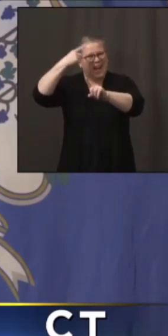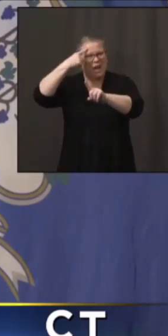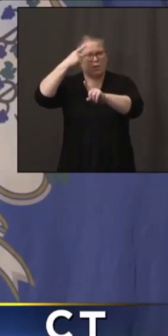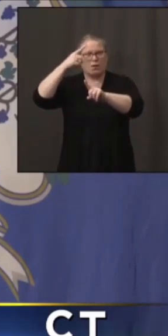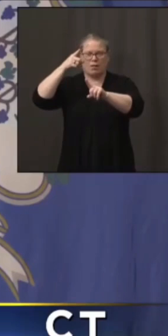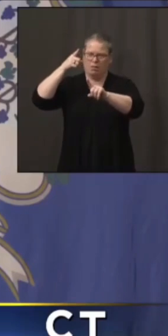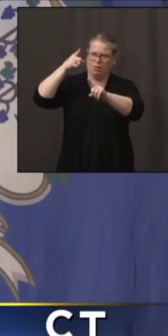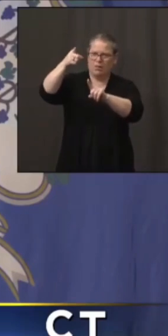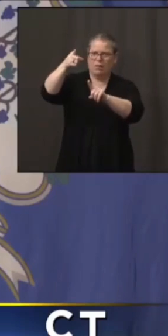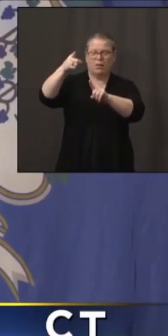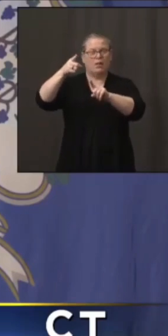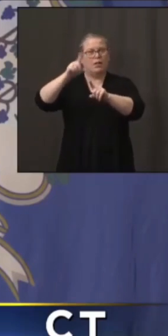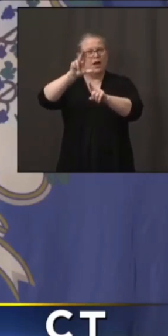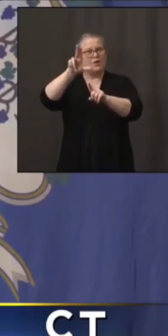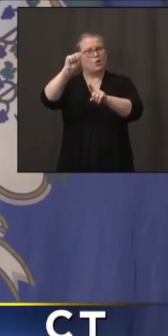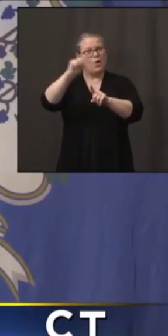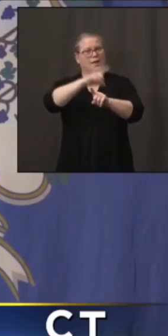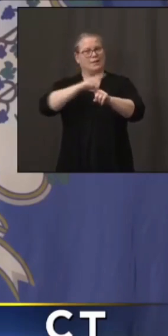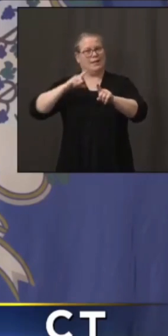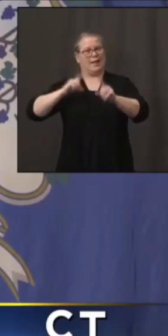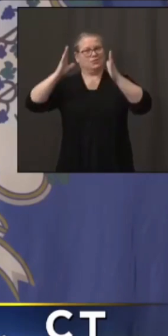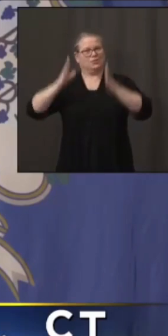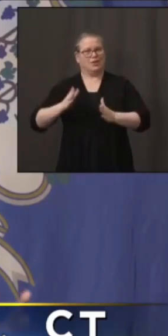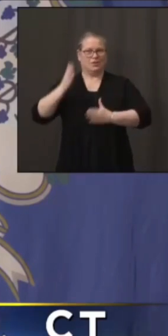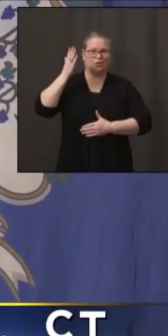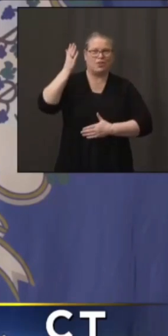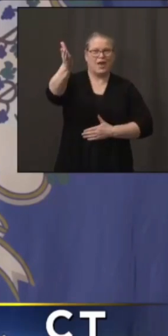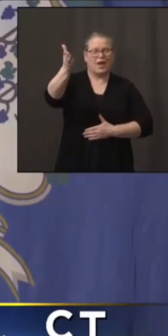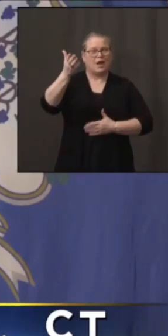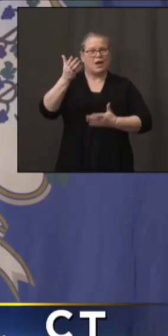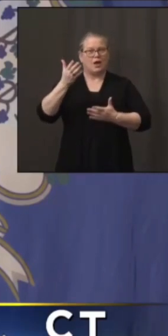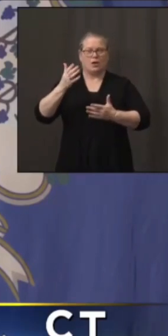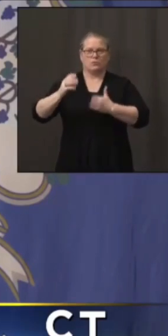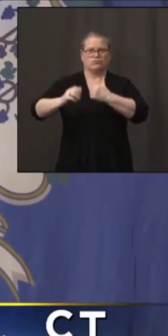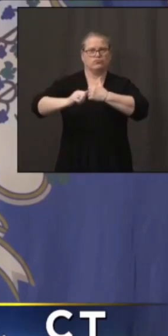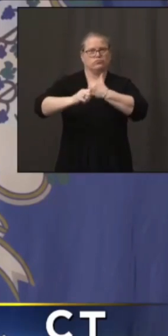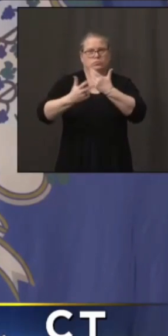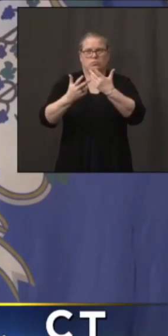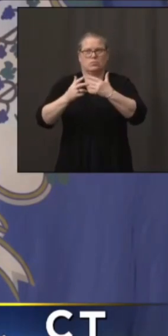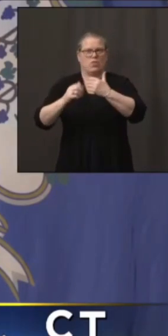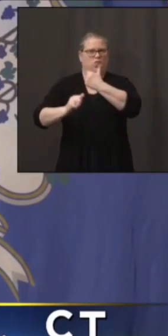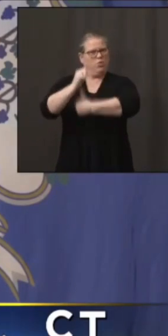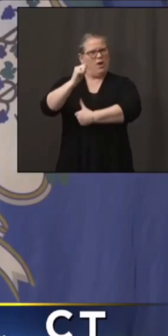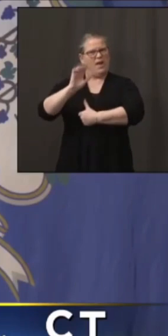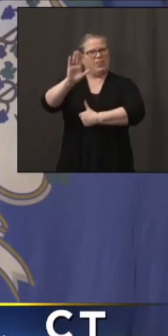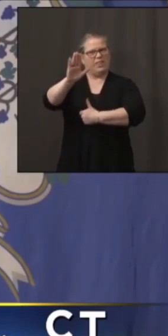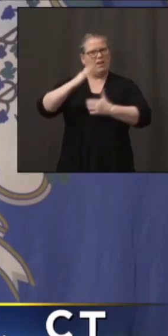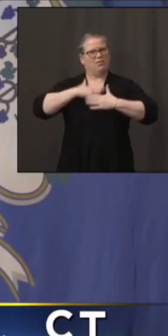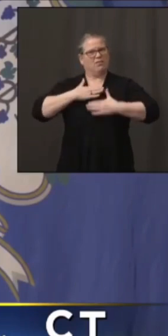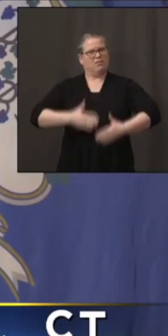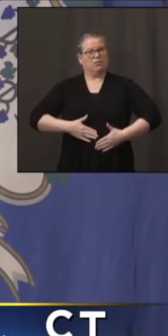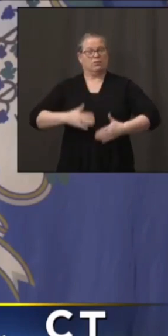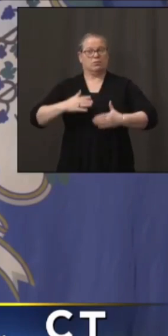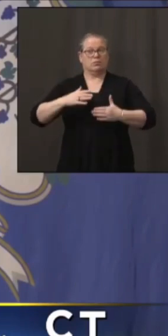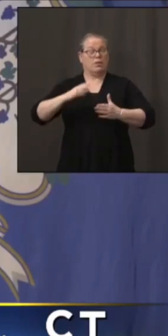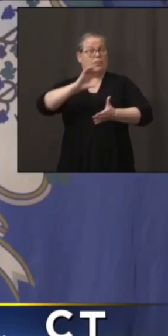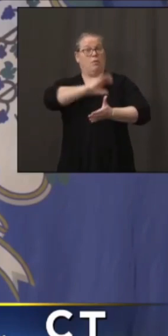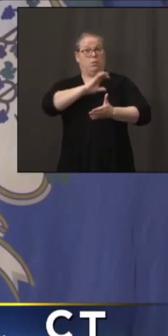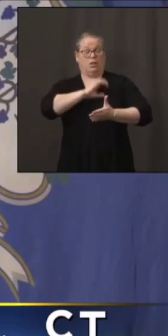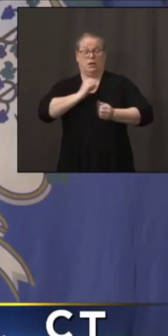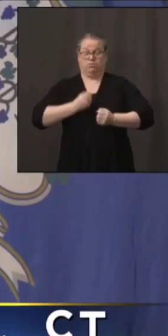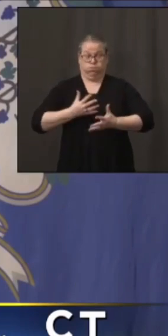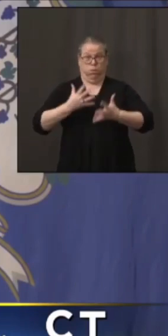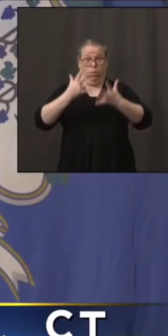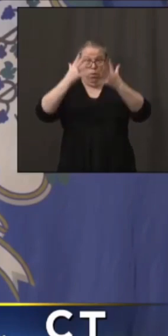were at some physical risk, that the police were overwhelmed. We better learn and learn